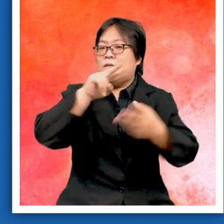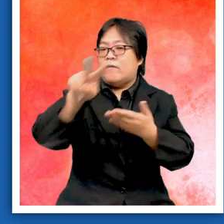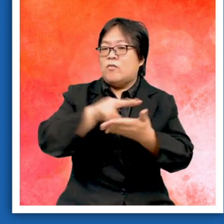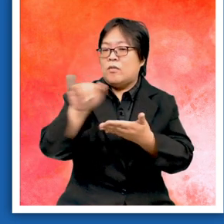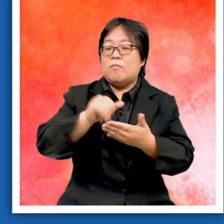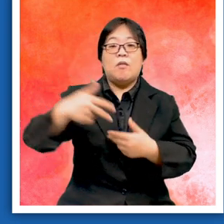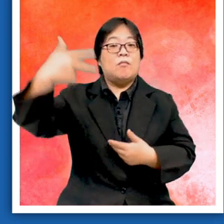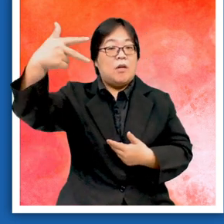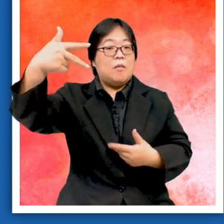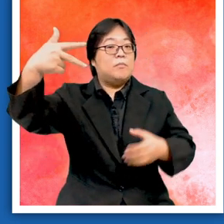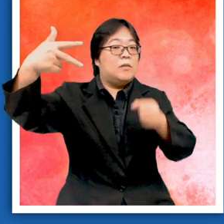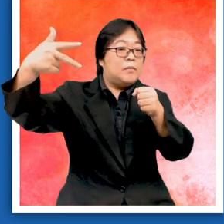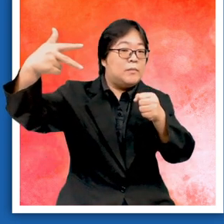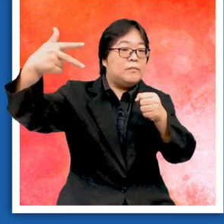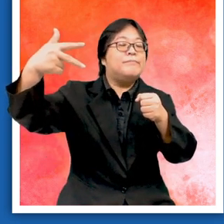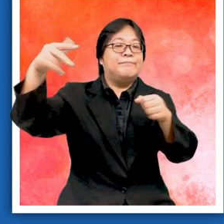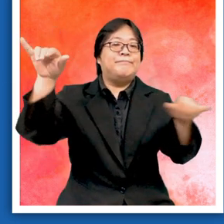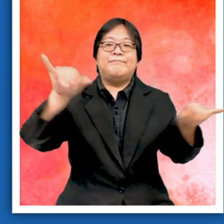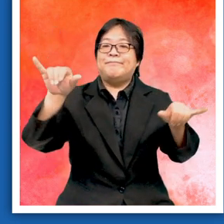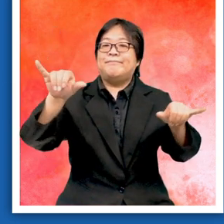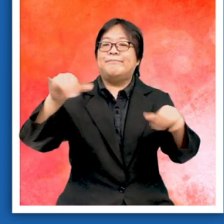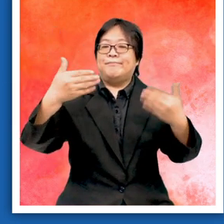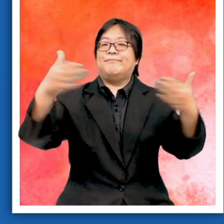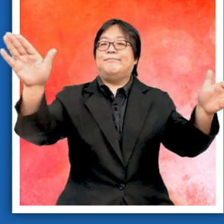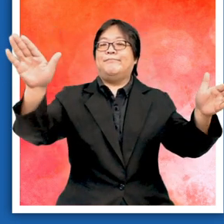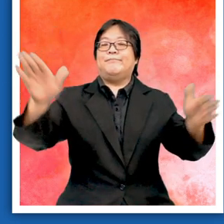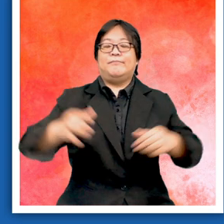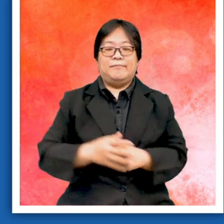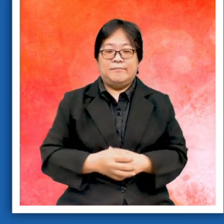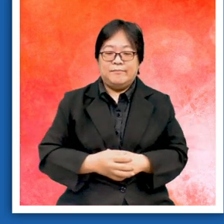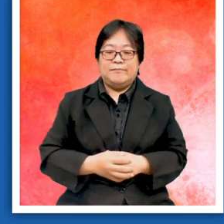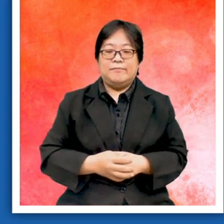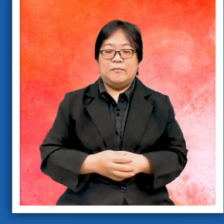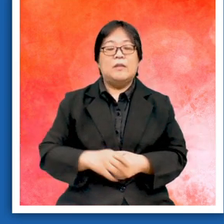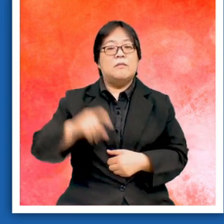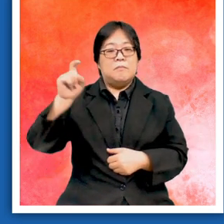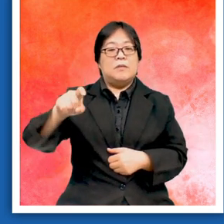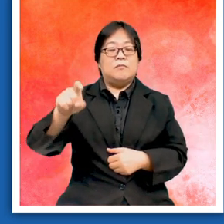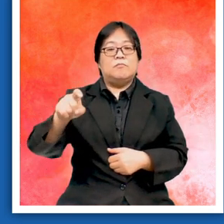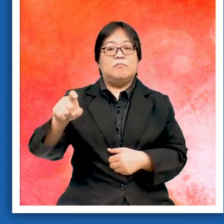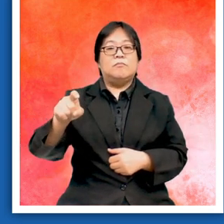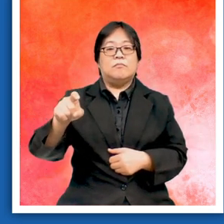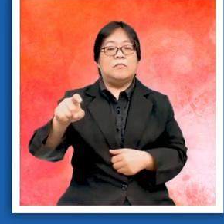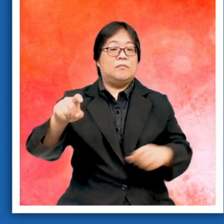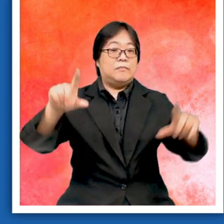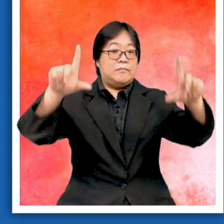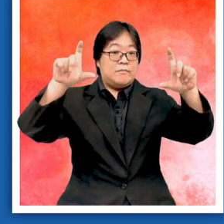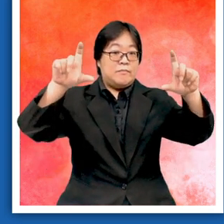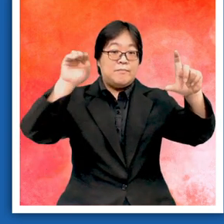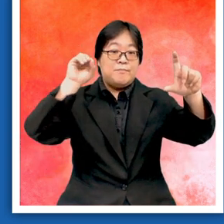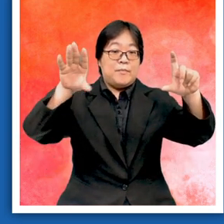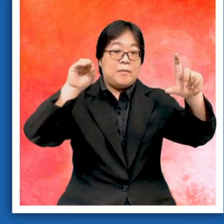camera as well as the mic, and you need to take up the photo